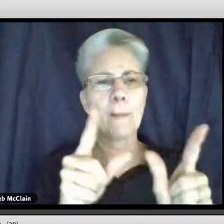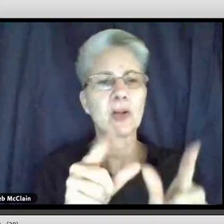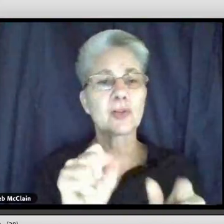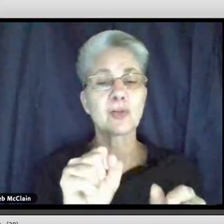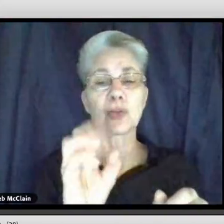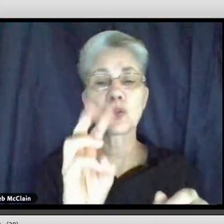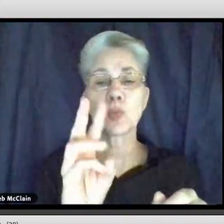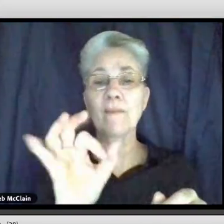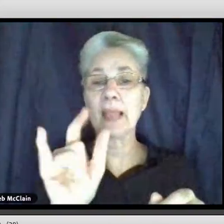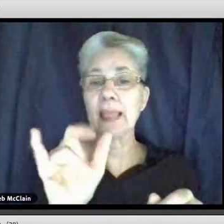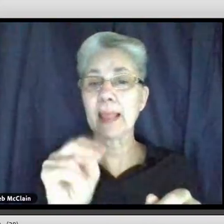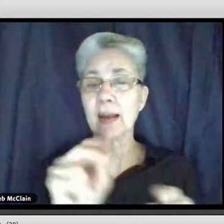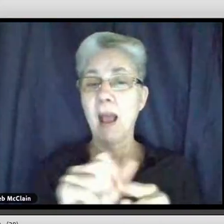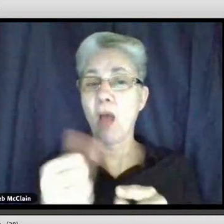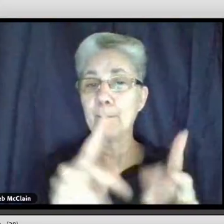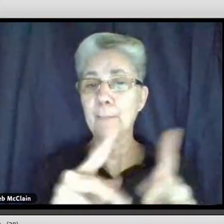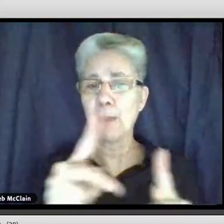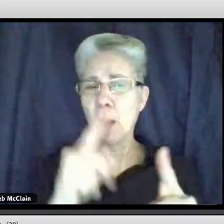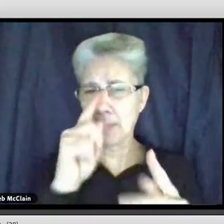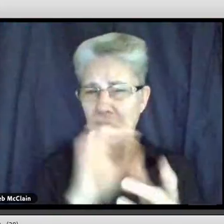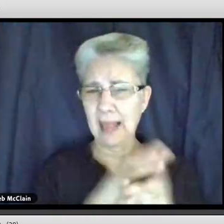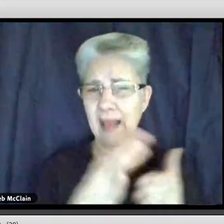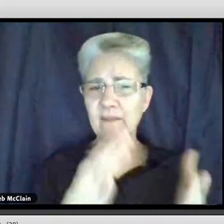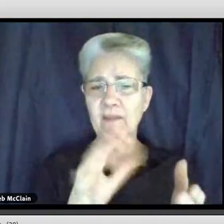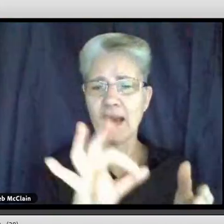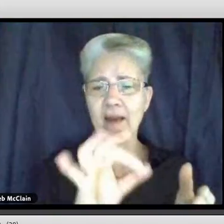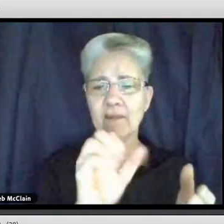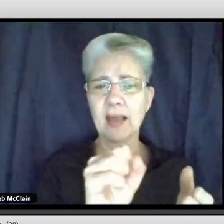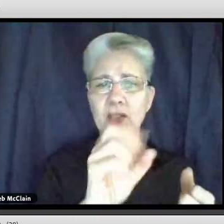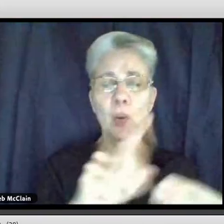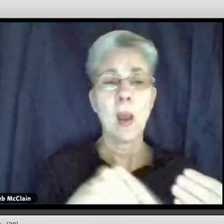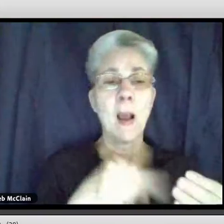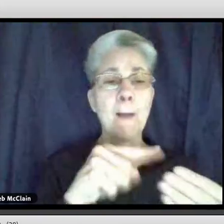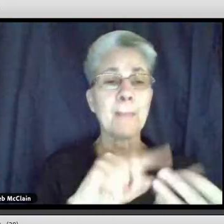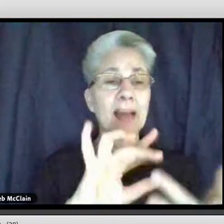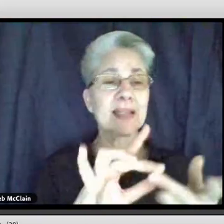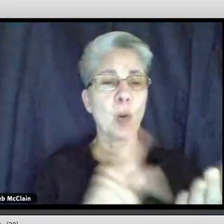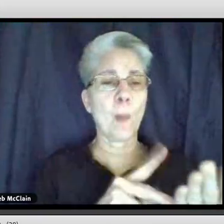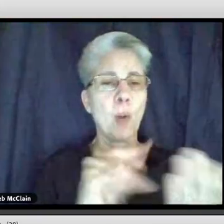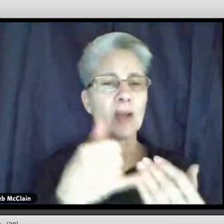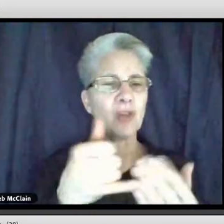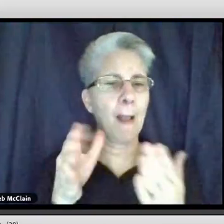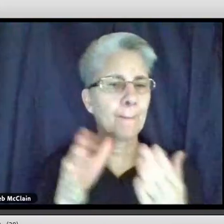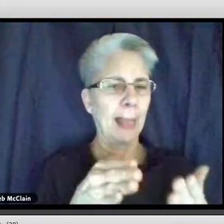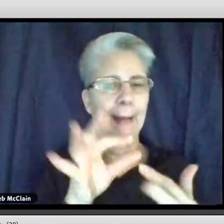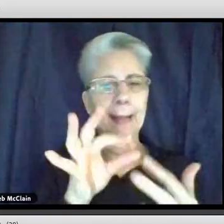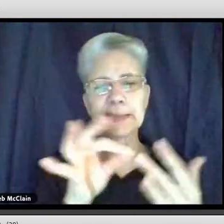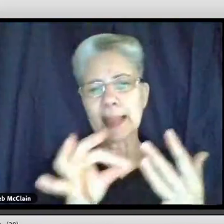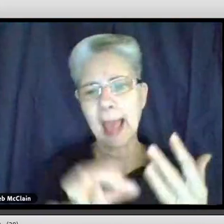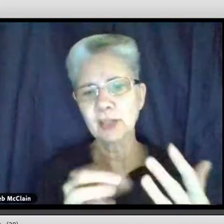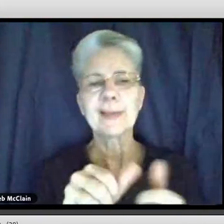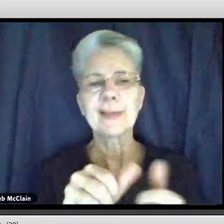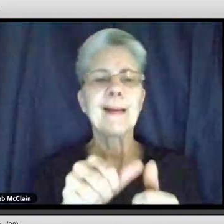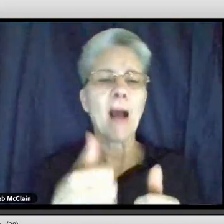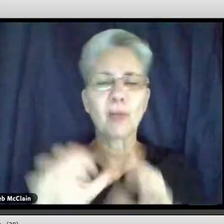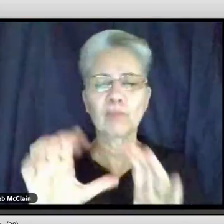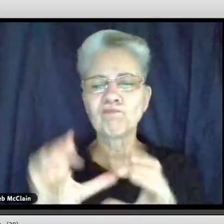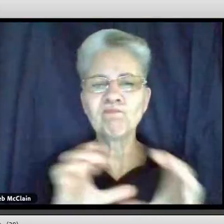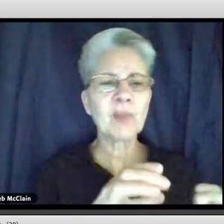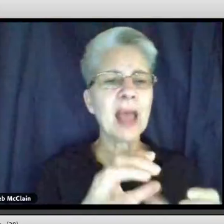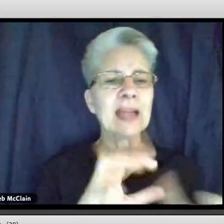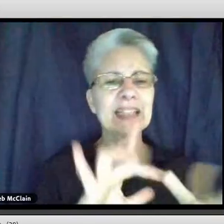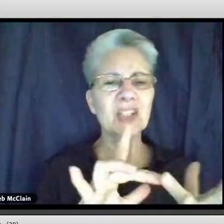Swiftland, as well as other people, I believe, even here at FSU, on digital project planning and selection and lots of other